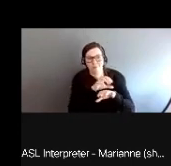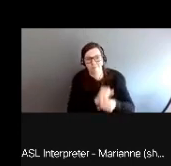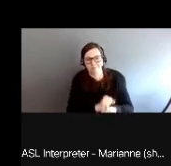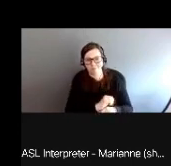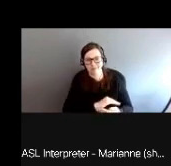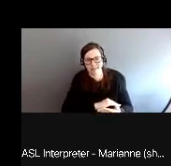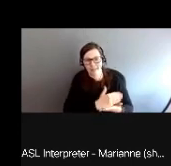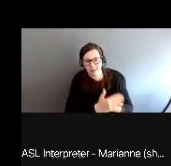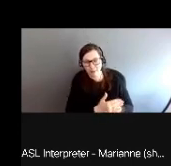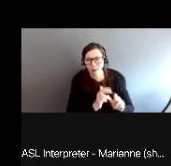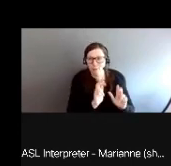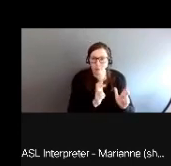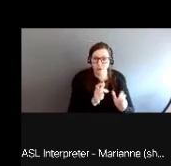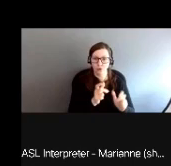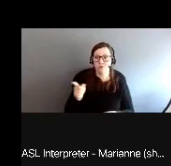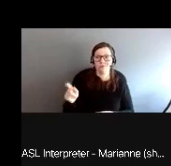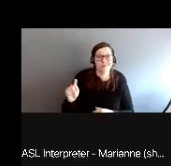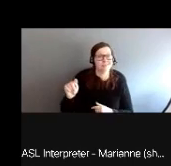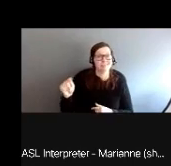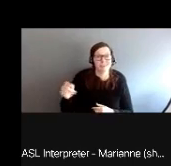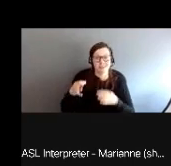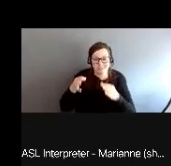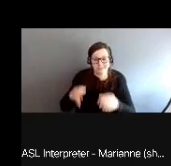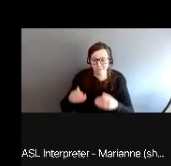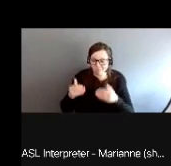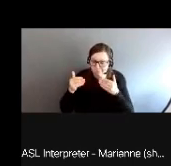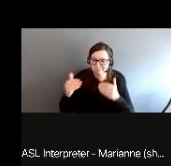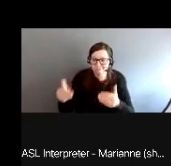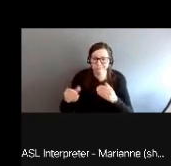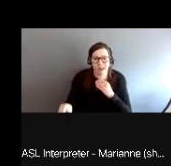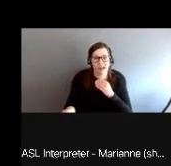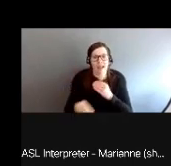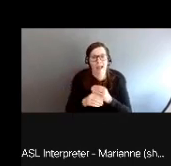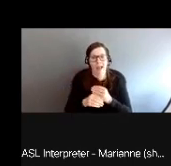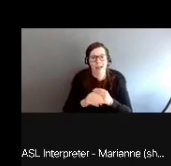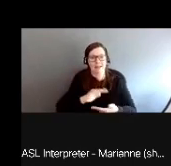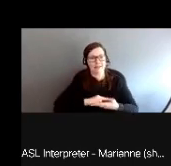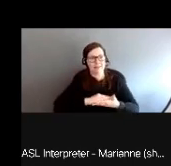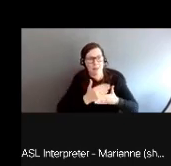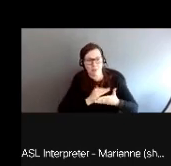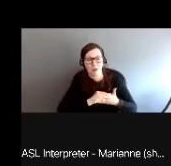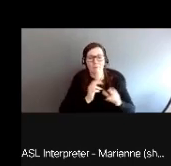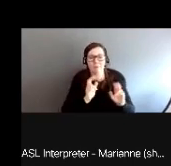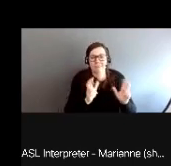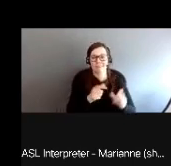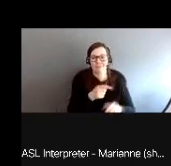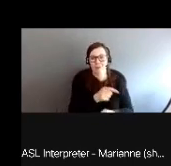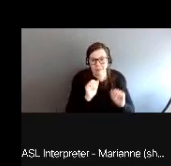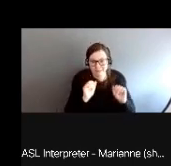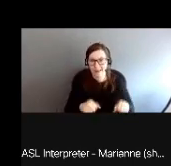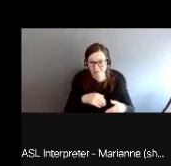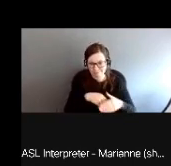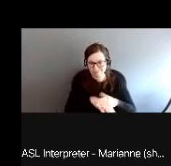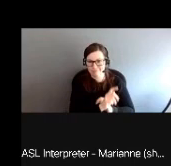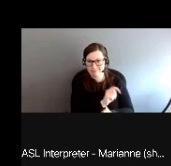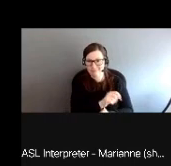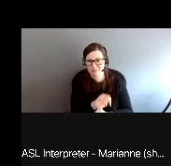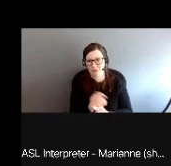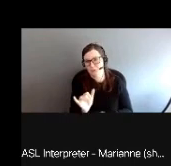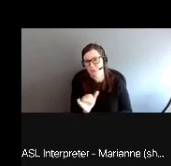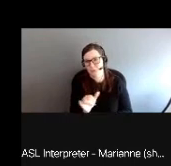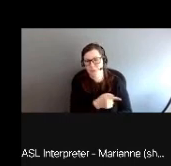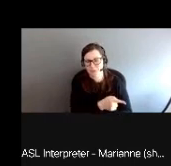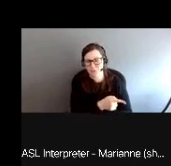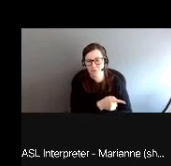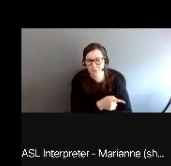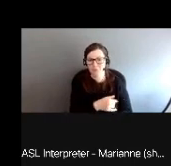a desktop version. So if you don't want to create videos, but you want to watch videos, if you follow the link from Prince Edward